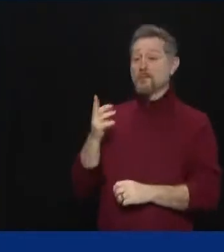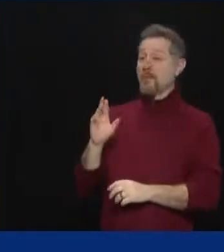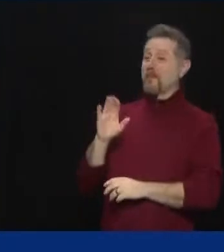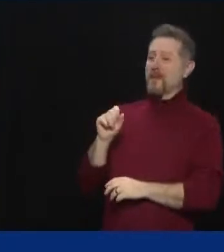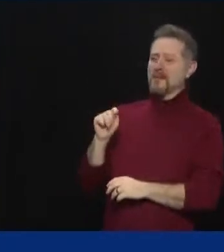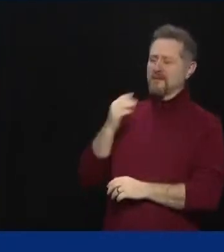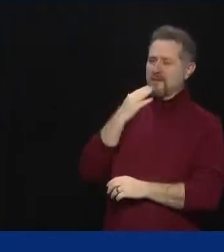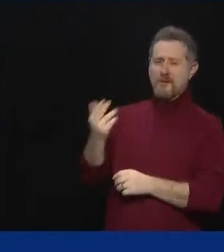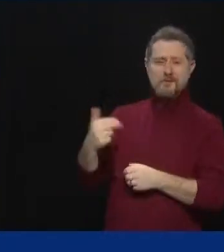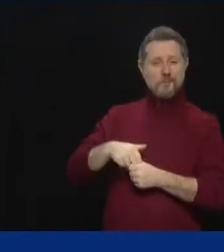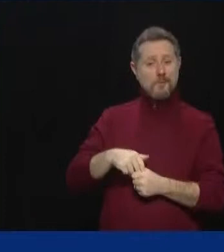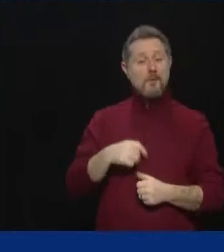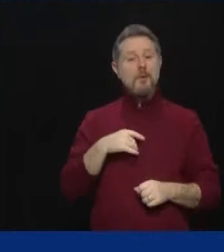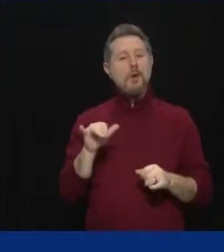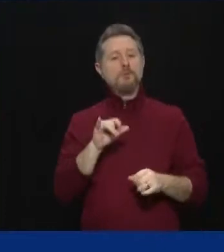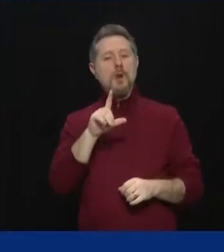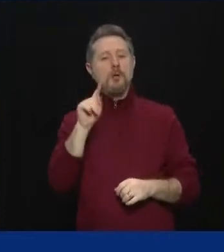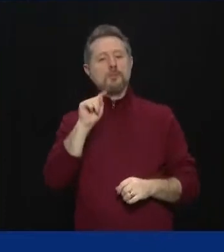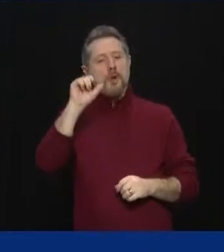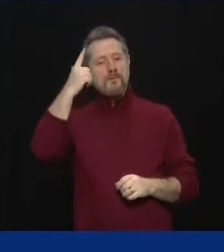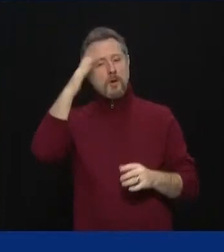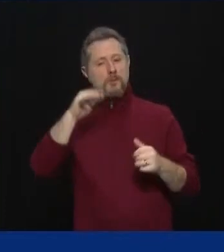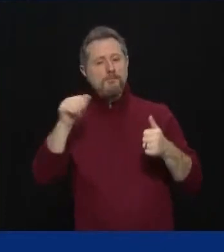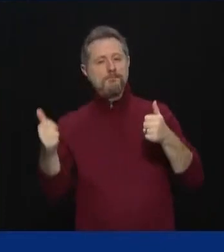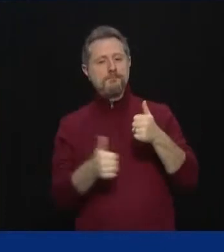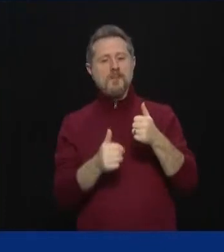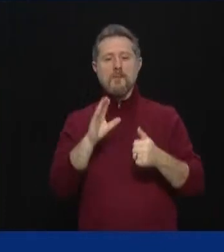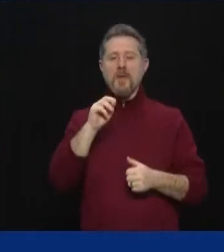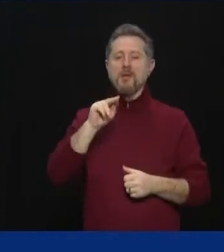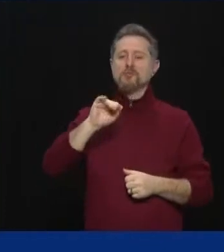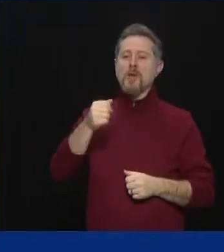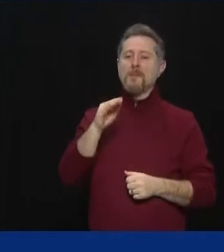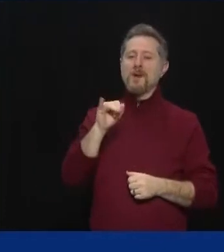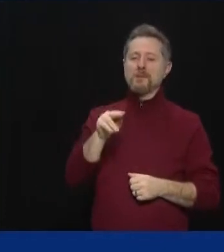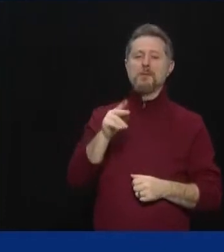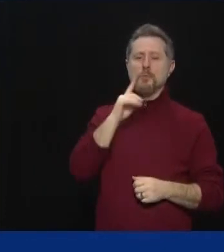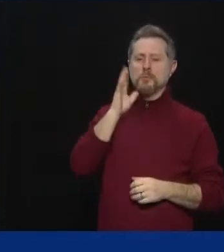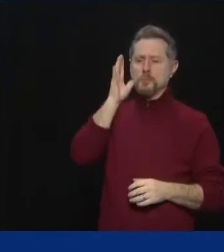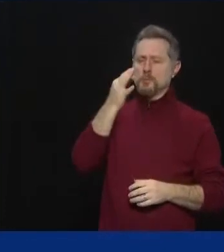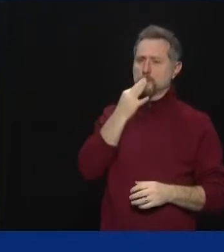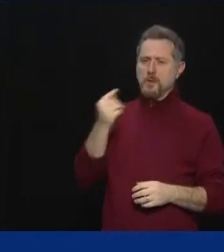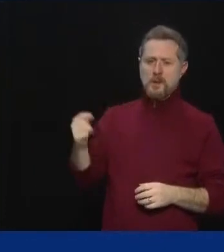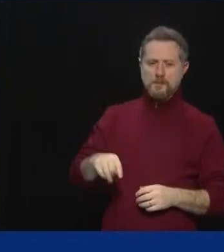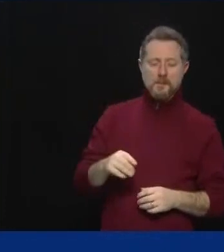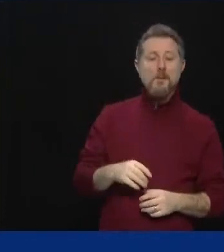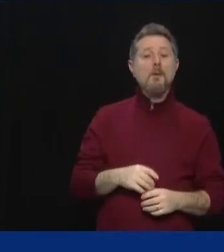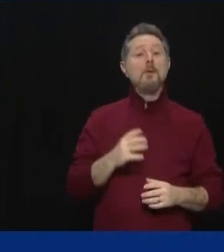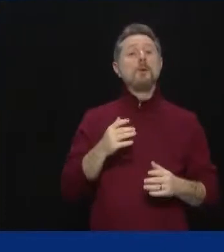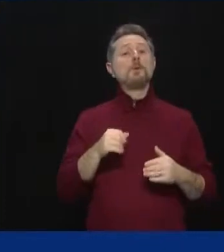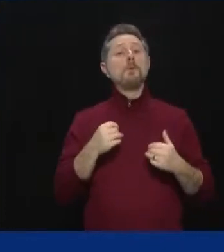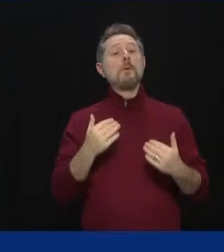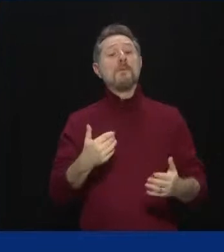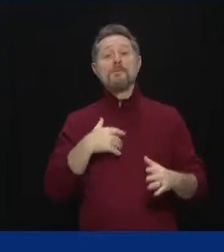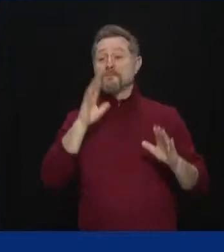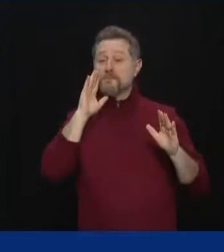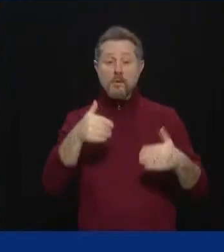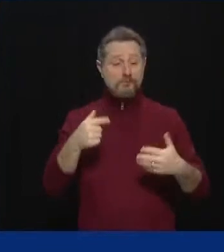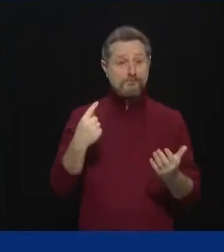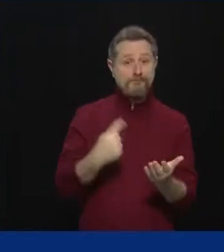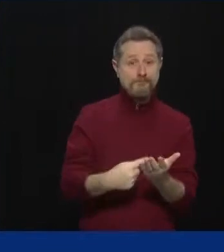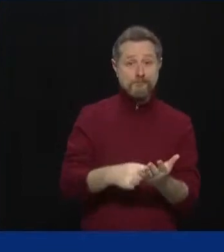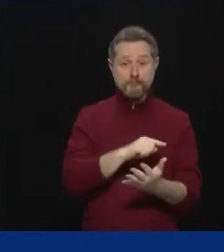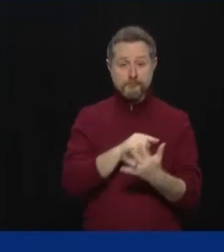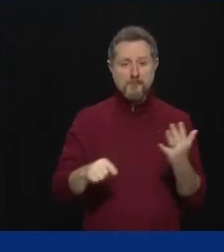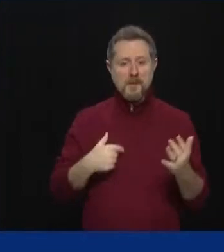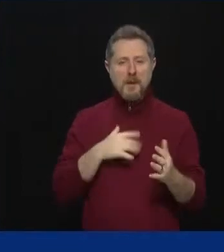by Lieutenant Governor Brian Benjamin, who'll be joining us in a few moments as well. Today we are going to be focused on some updates